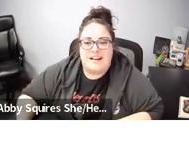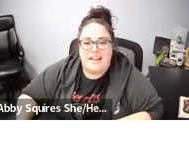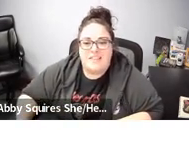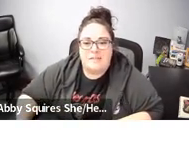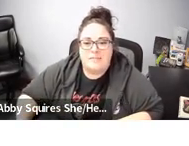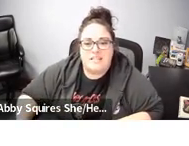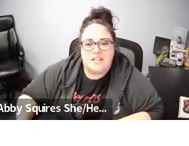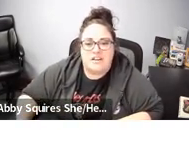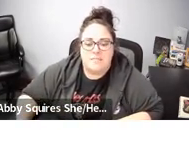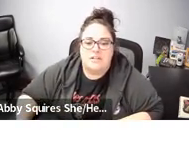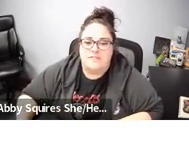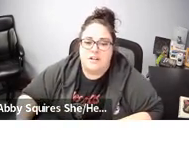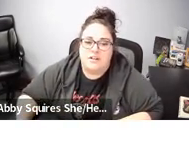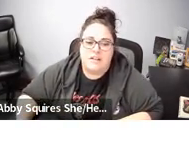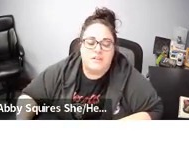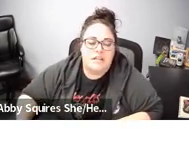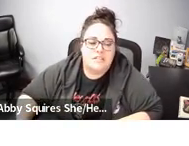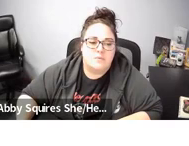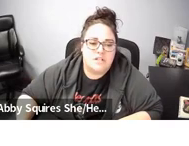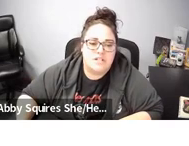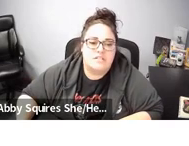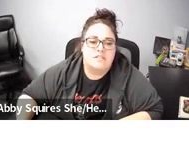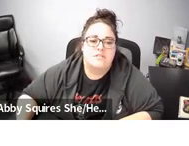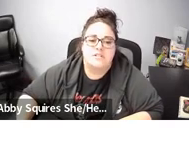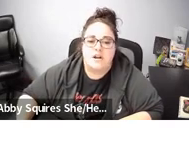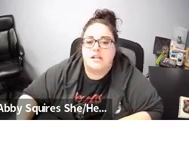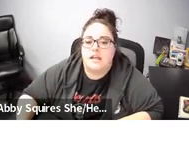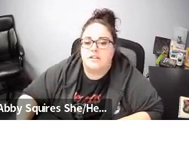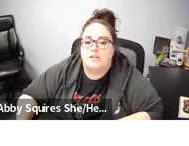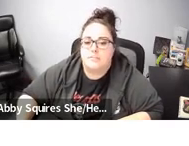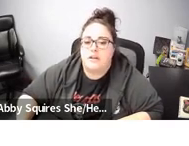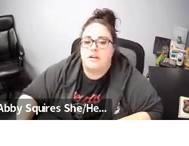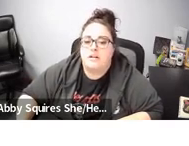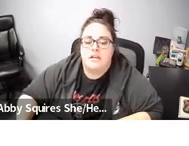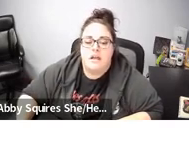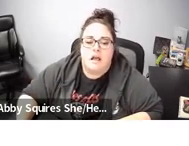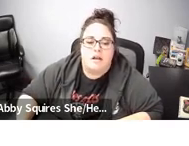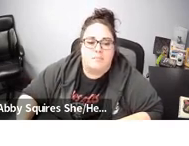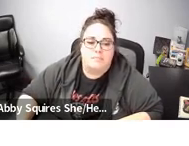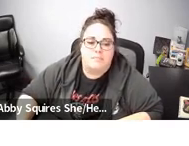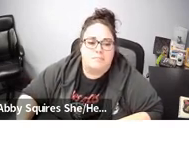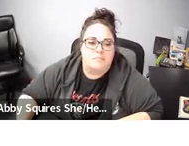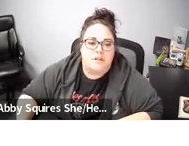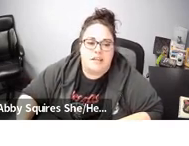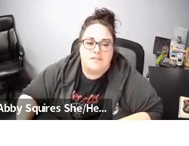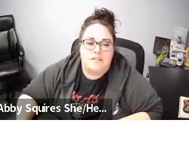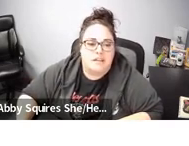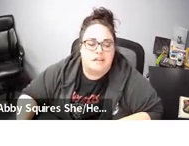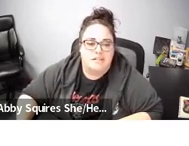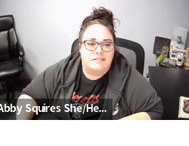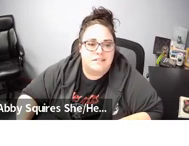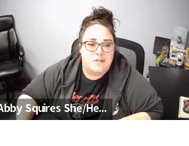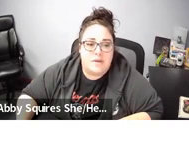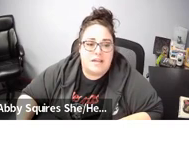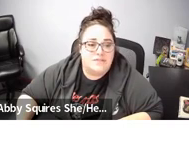but I think PlayStation can come a little farther, and I feel like Switch is starting to get a little bit better. But again, I feel